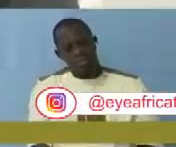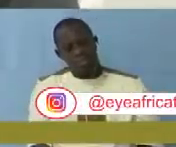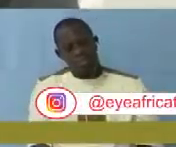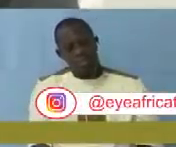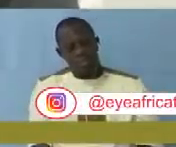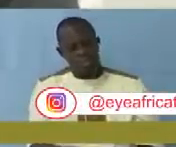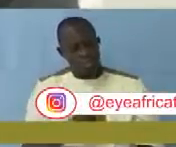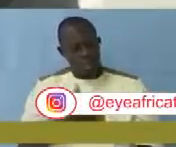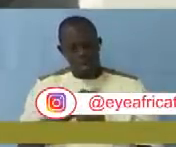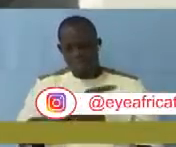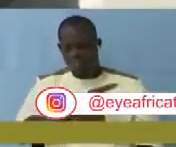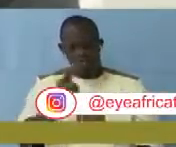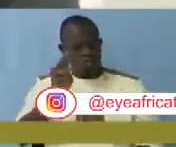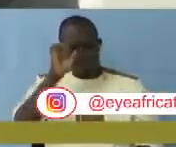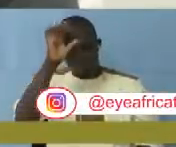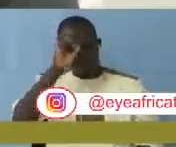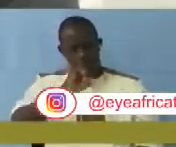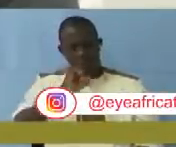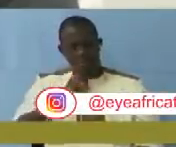don't understand.